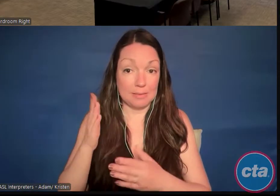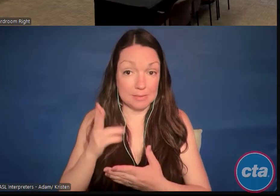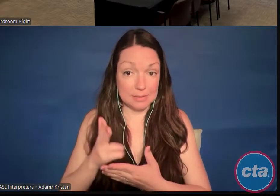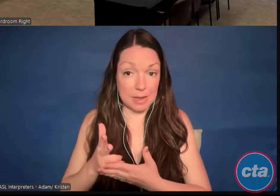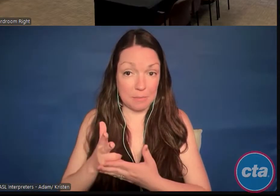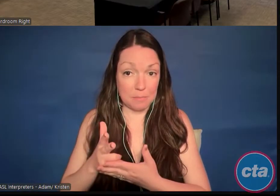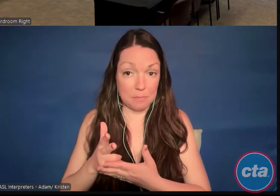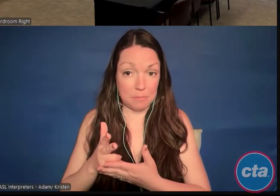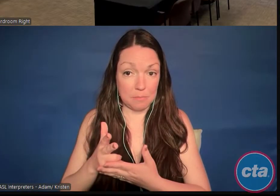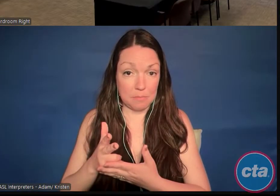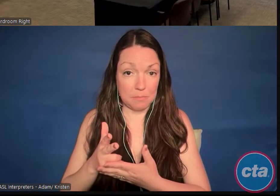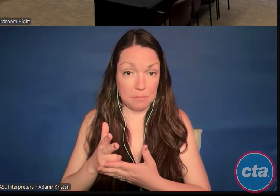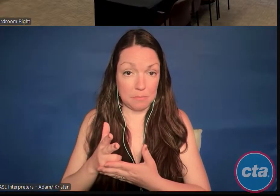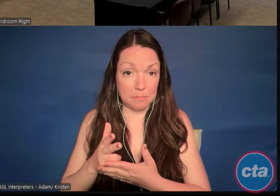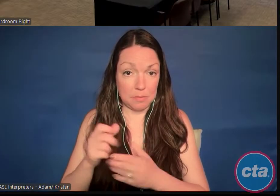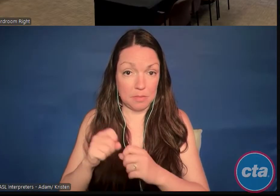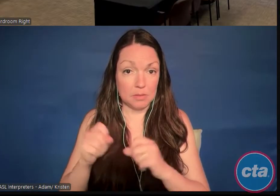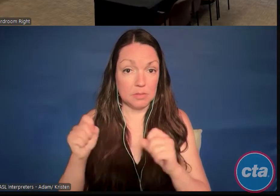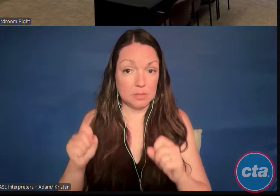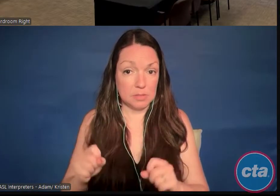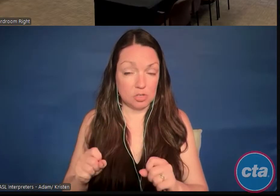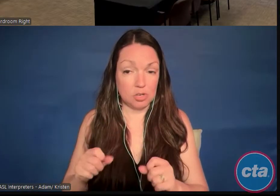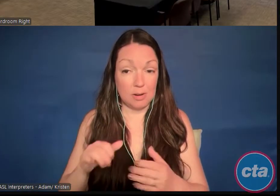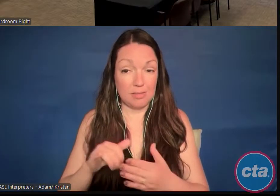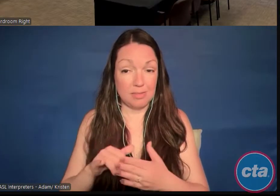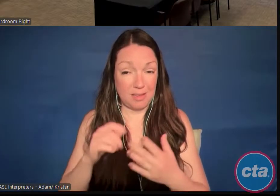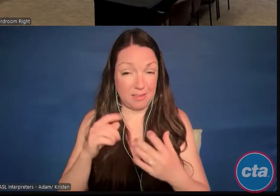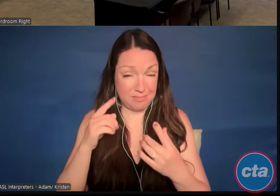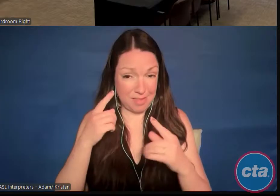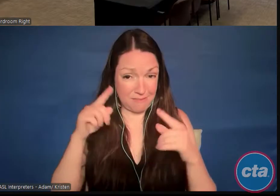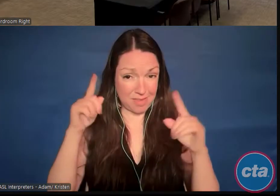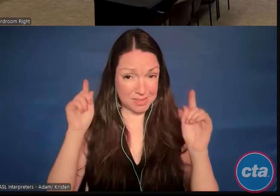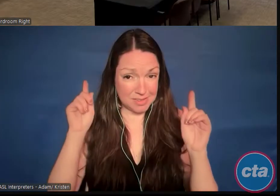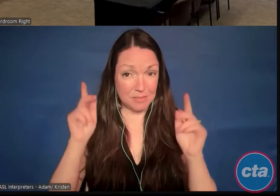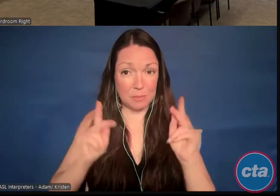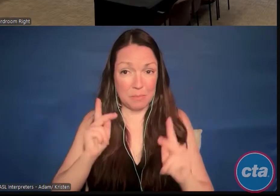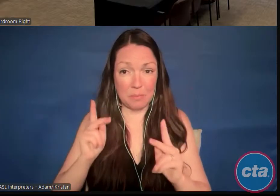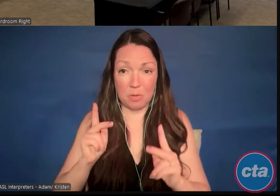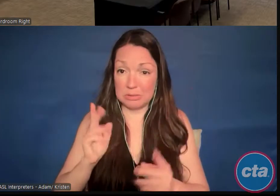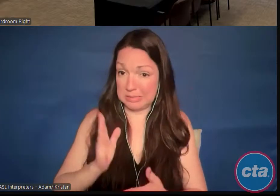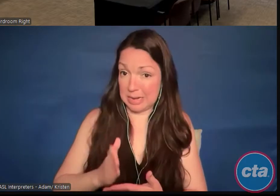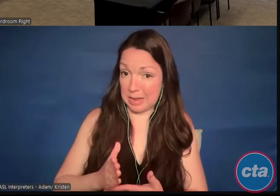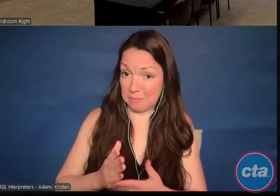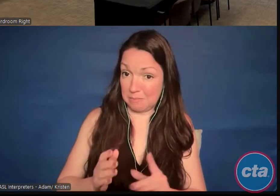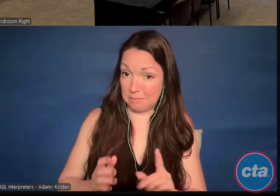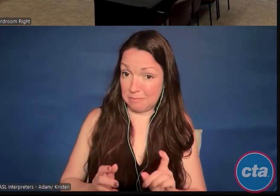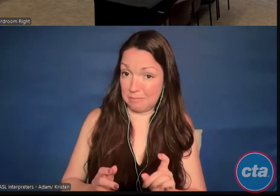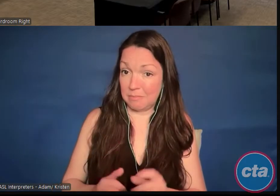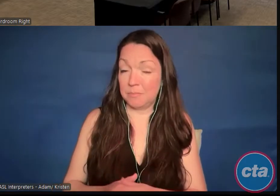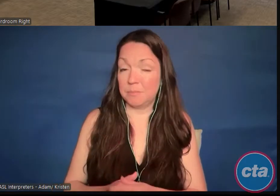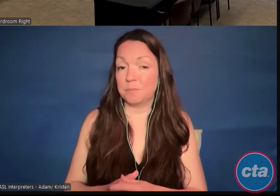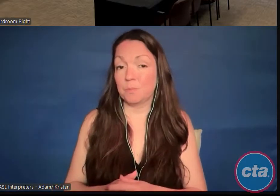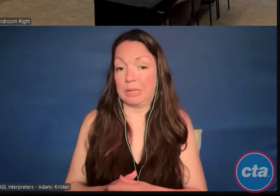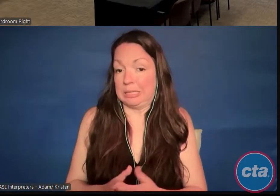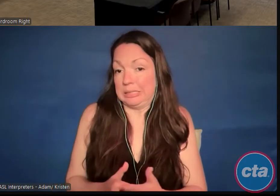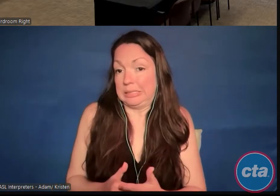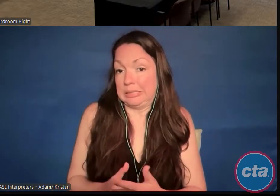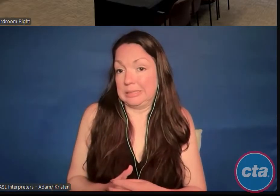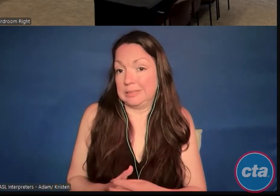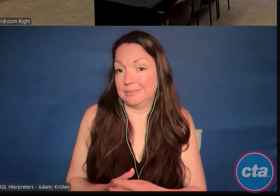station and has that been effective? Like do people? I have Oh.